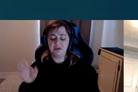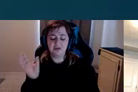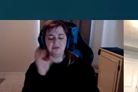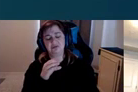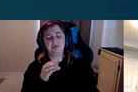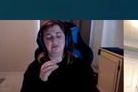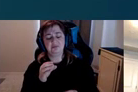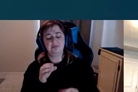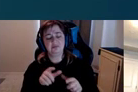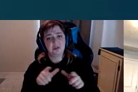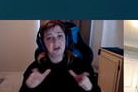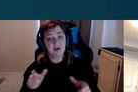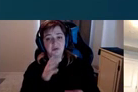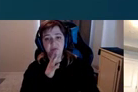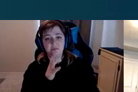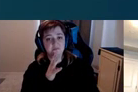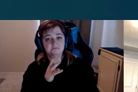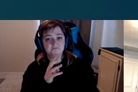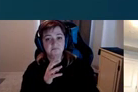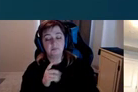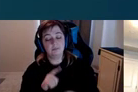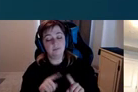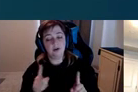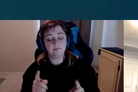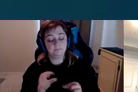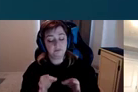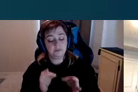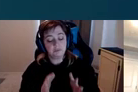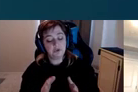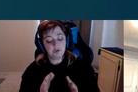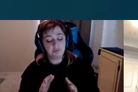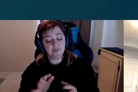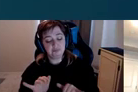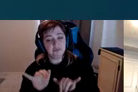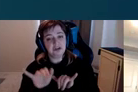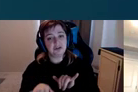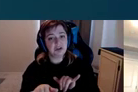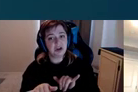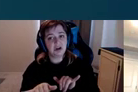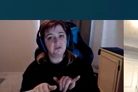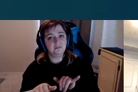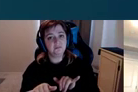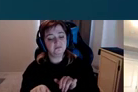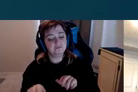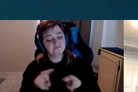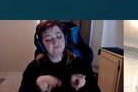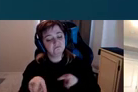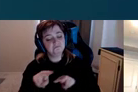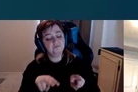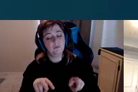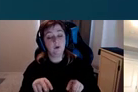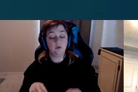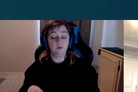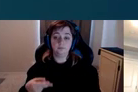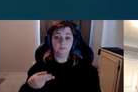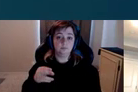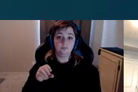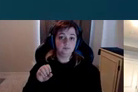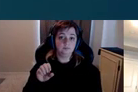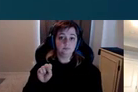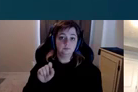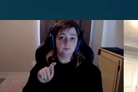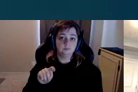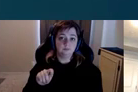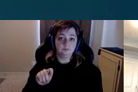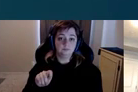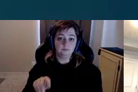the interpreter stayed around because he was a really nice person and he just wanted to see what was going on. The host of Afghan Star started